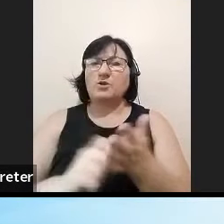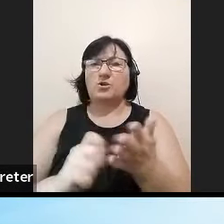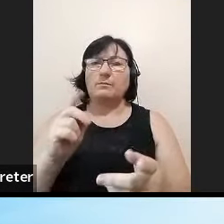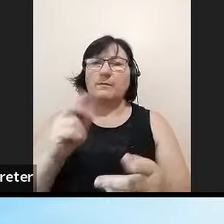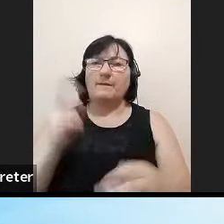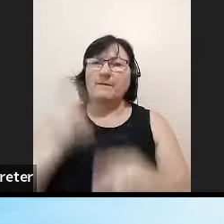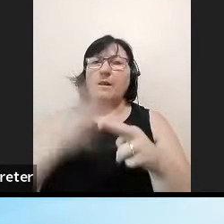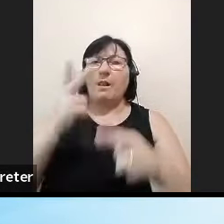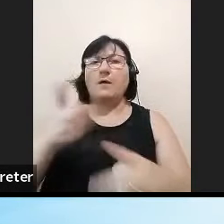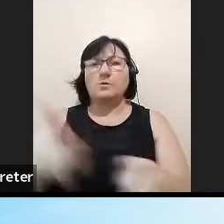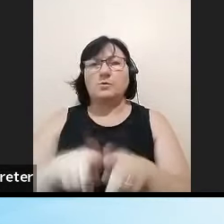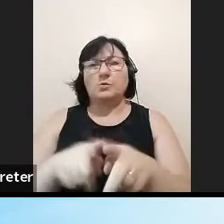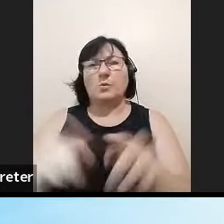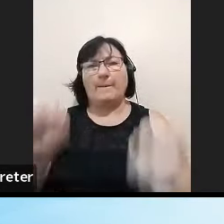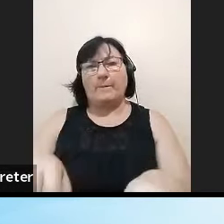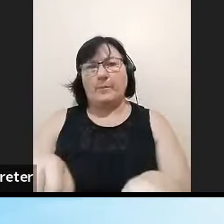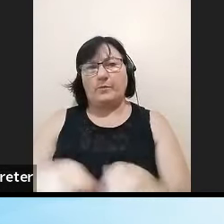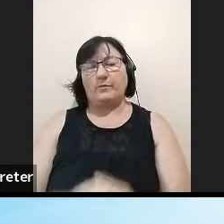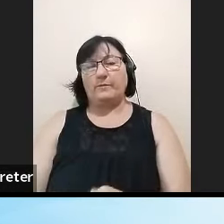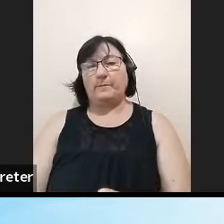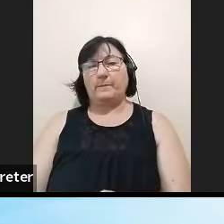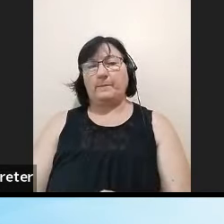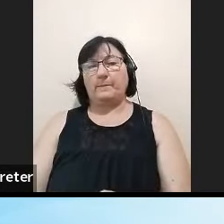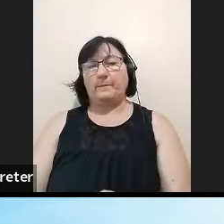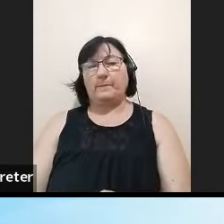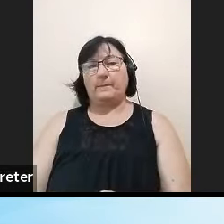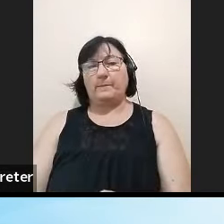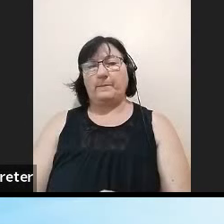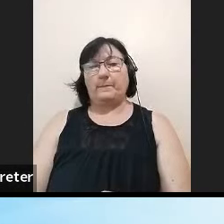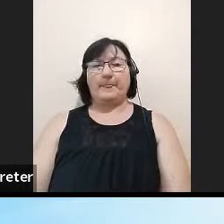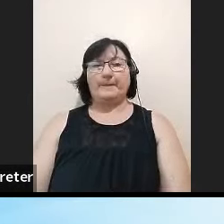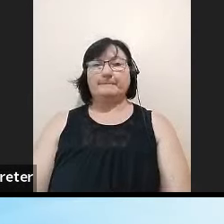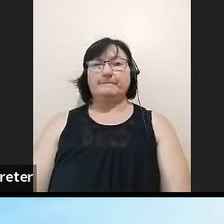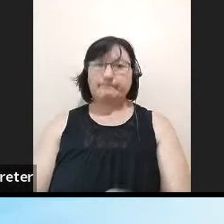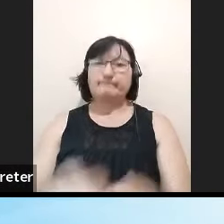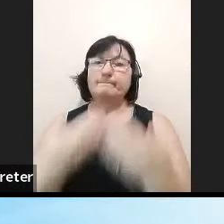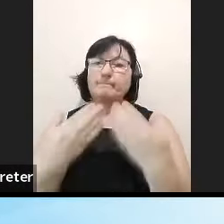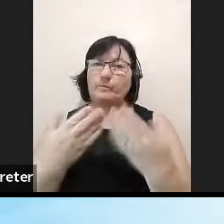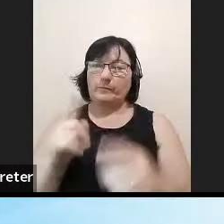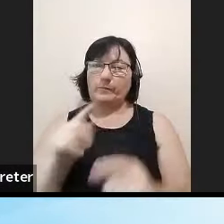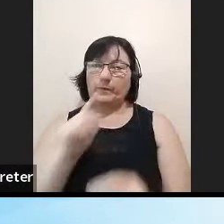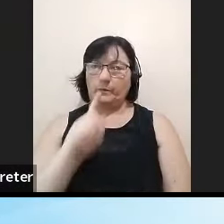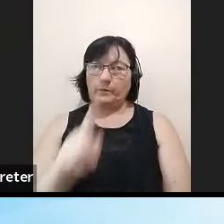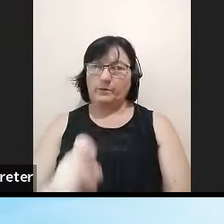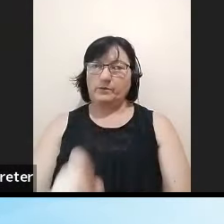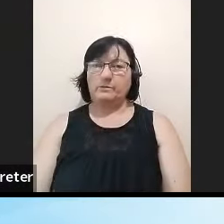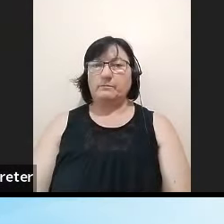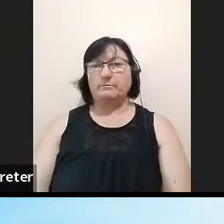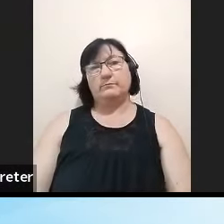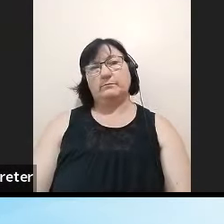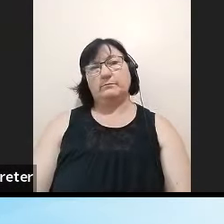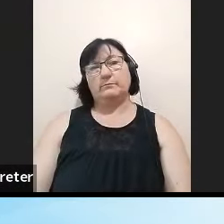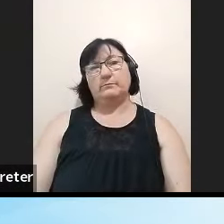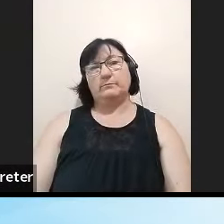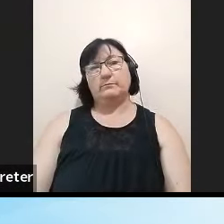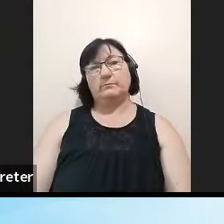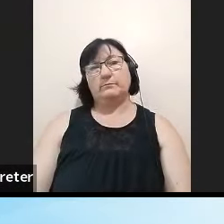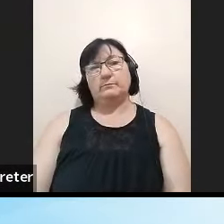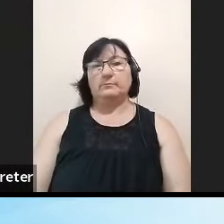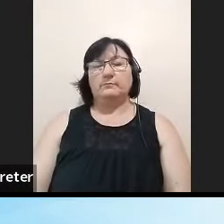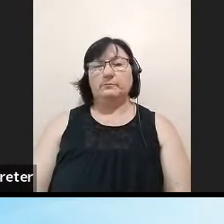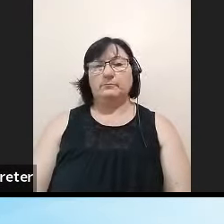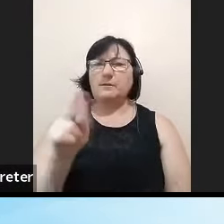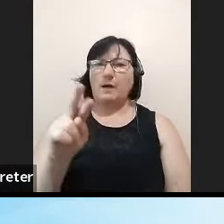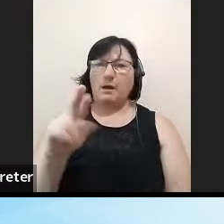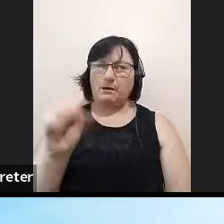Indeed, thanks for the question, as the moderator. Indeed, as SARS is a self-correcting